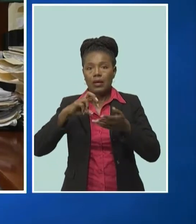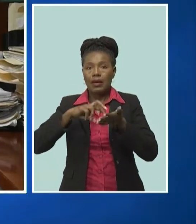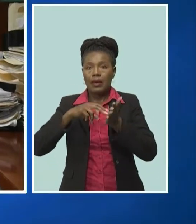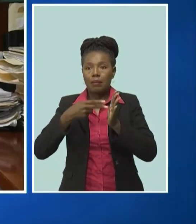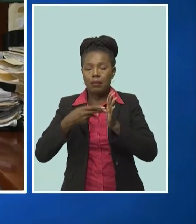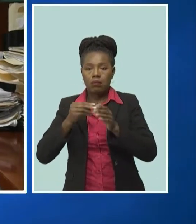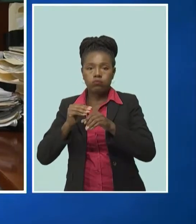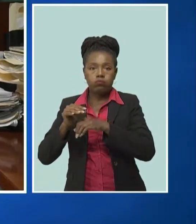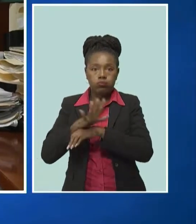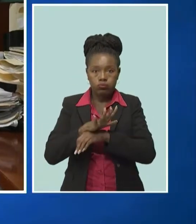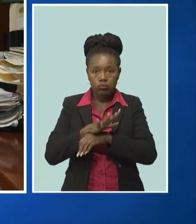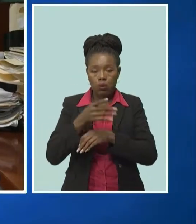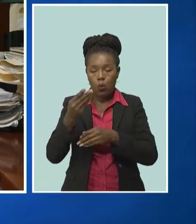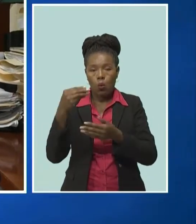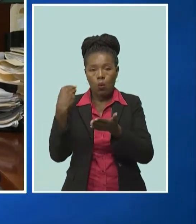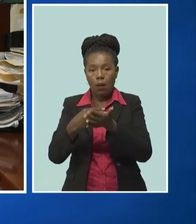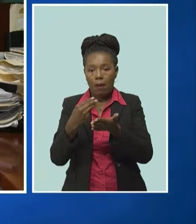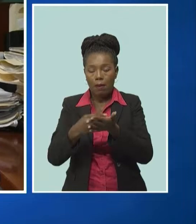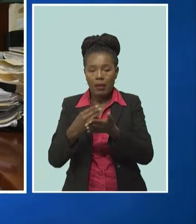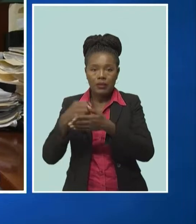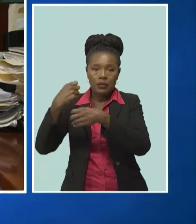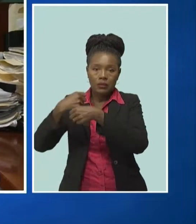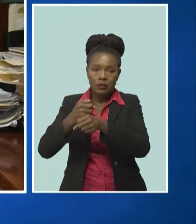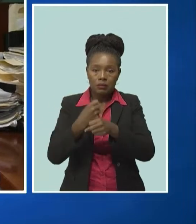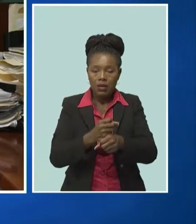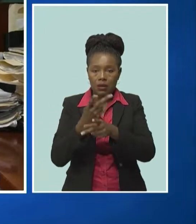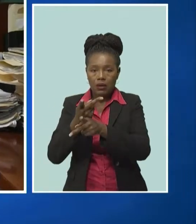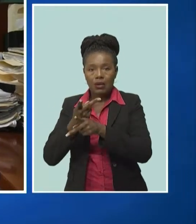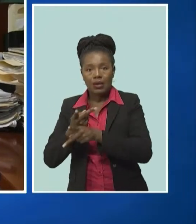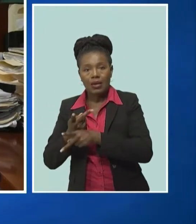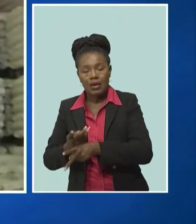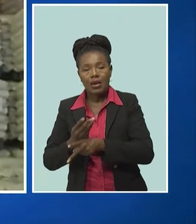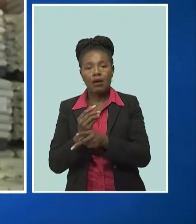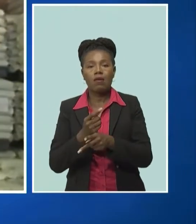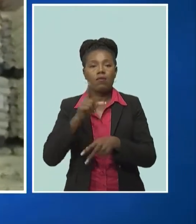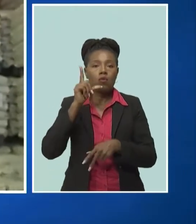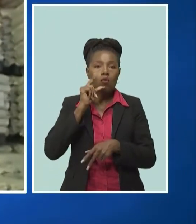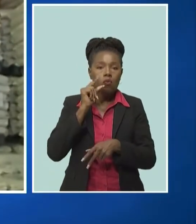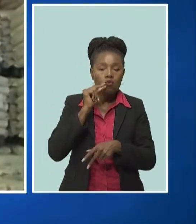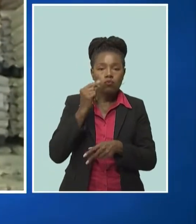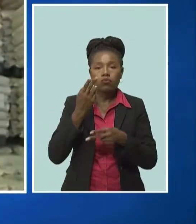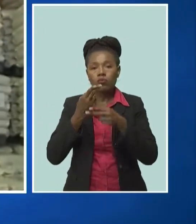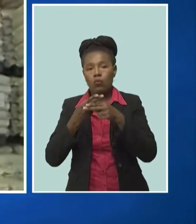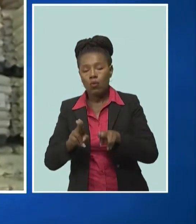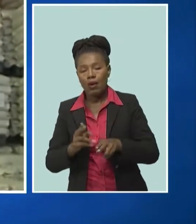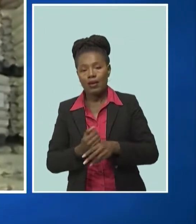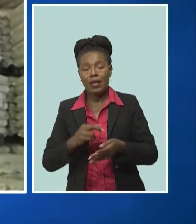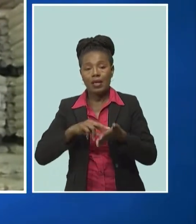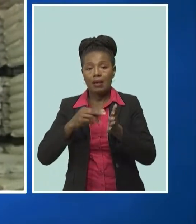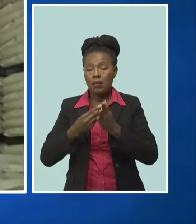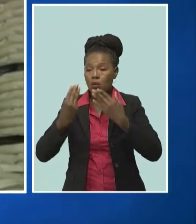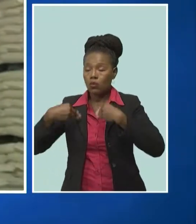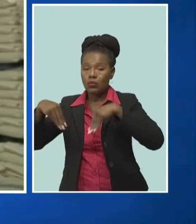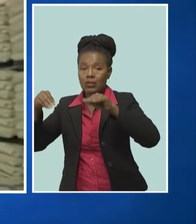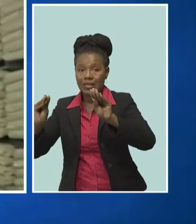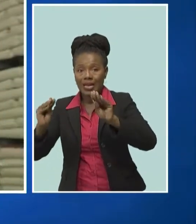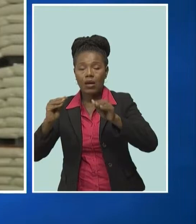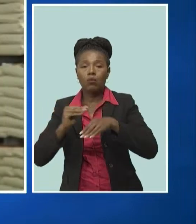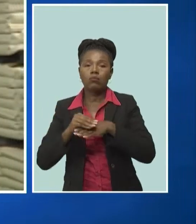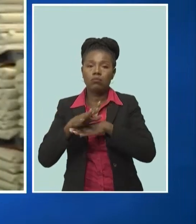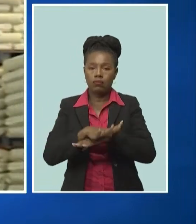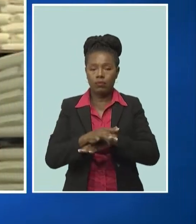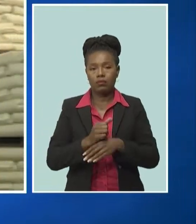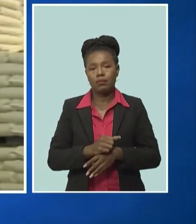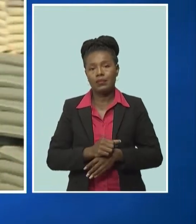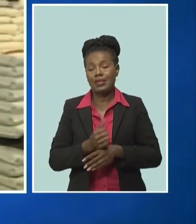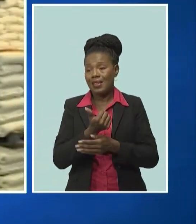affects your production costs, which of course will affect your ability to price it to market and your profitability. So if the